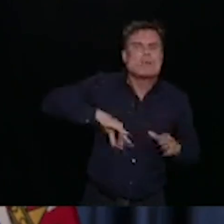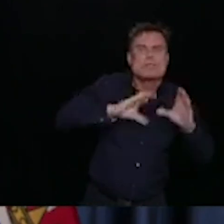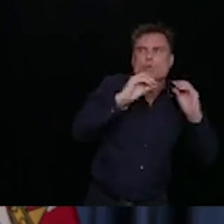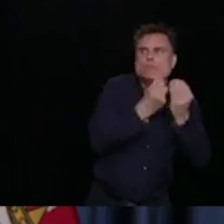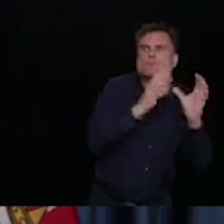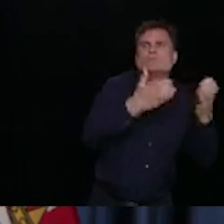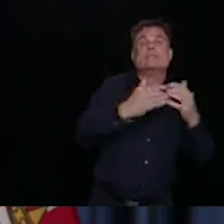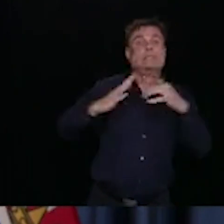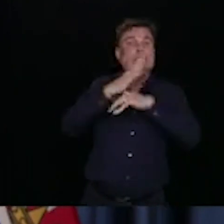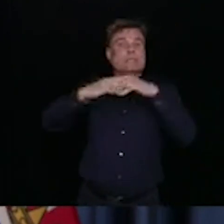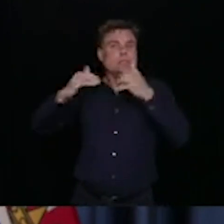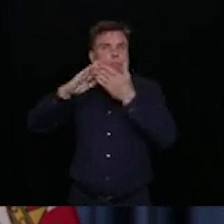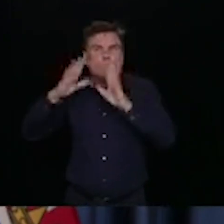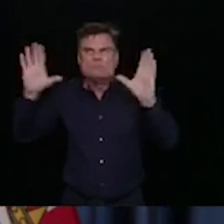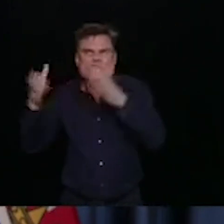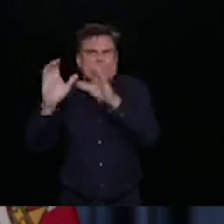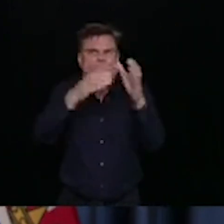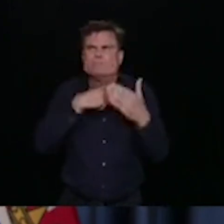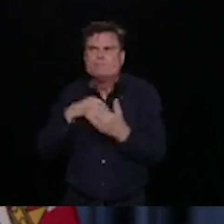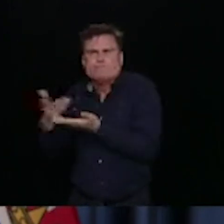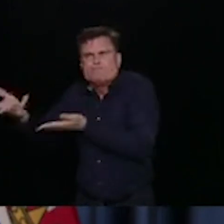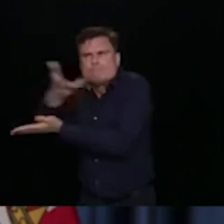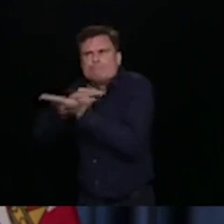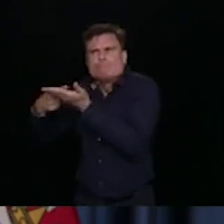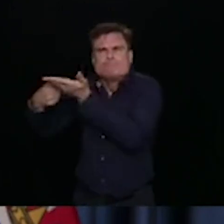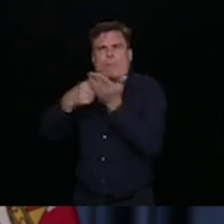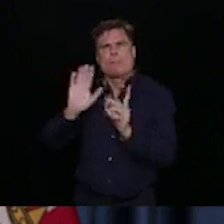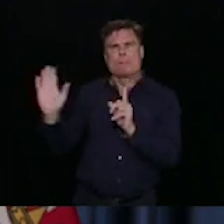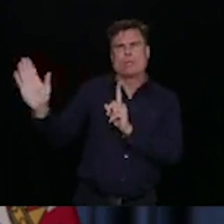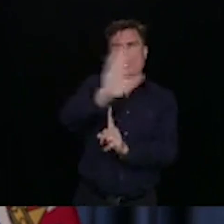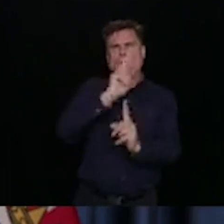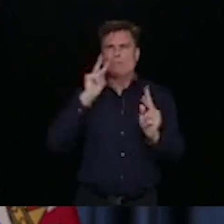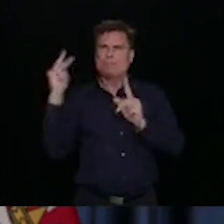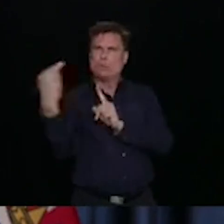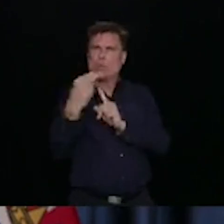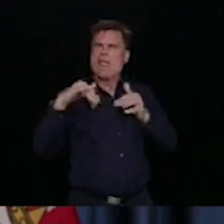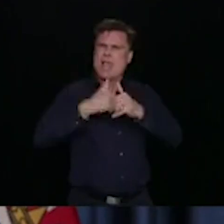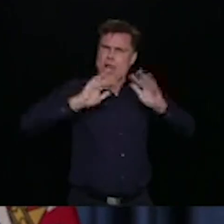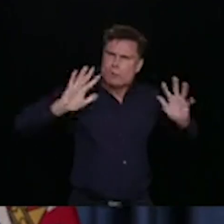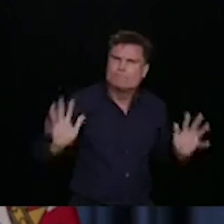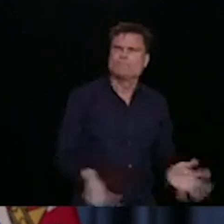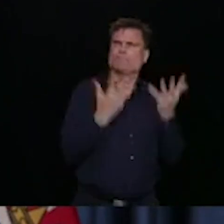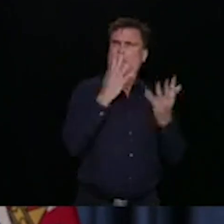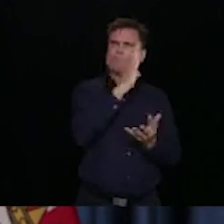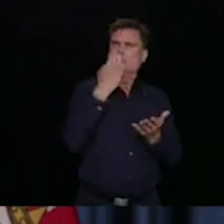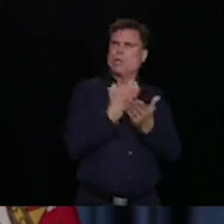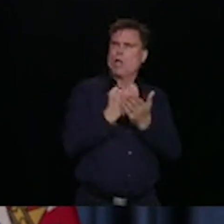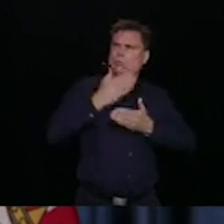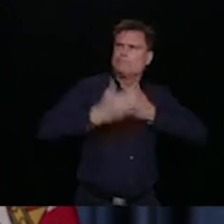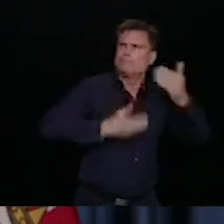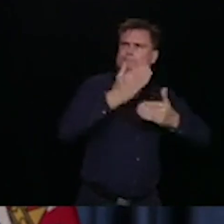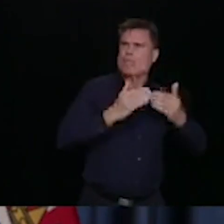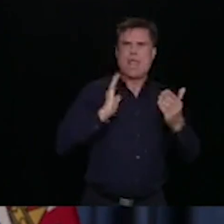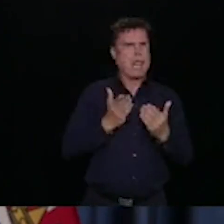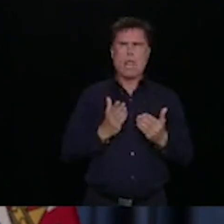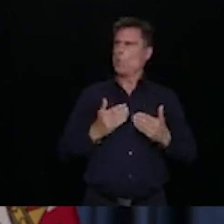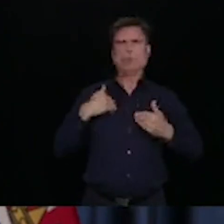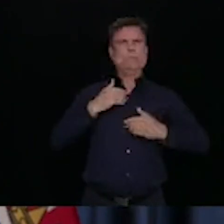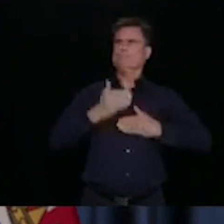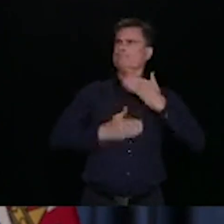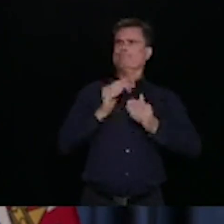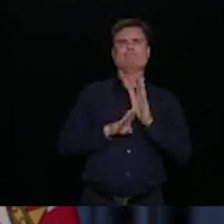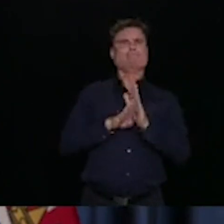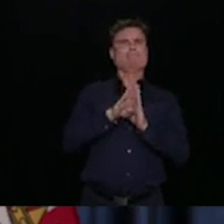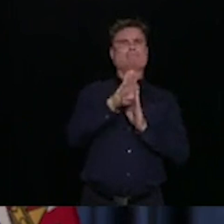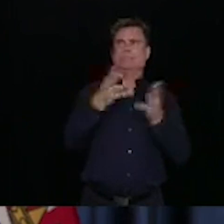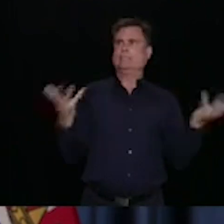peoples, to talk about how they see the restart going and what they want to see as part of our plan to build a better British Columbia